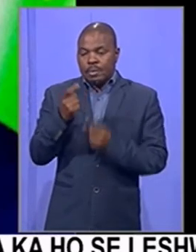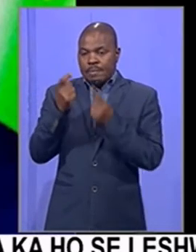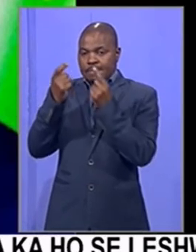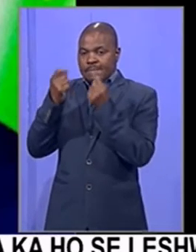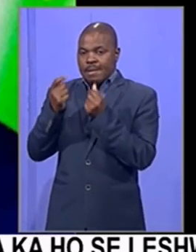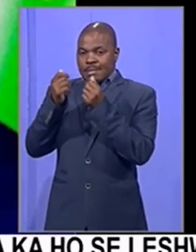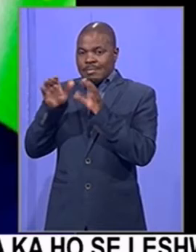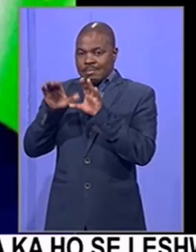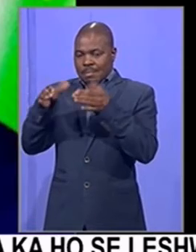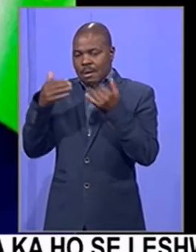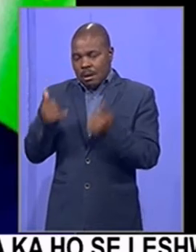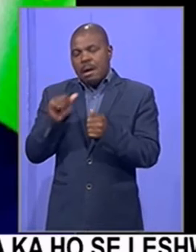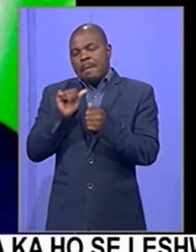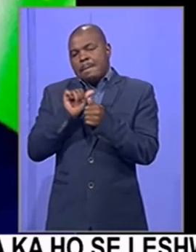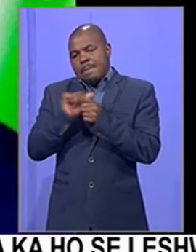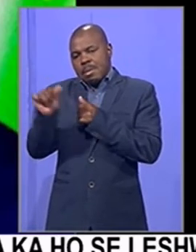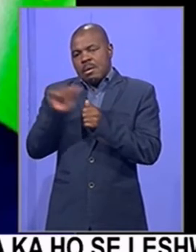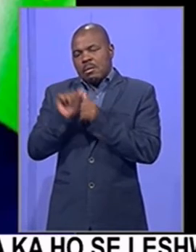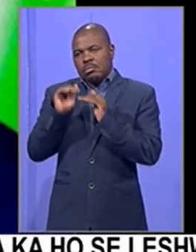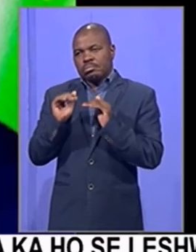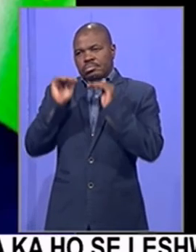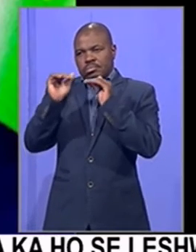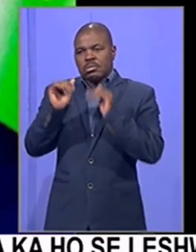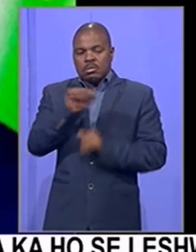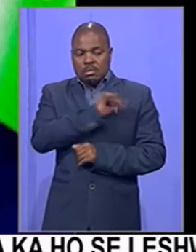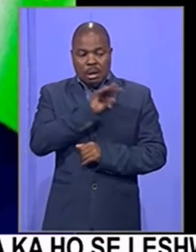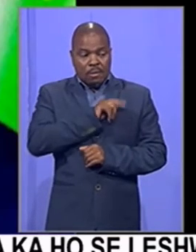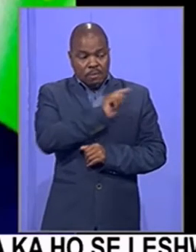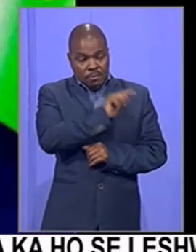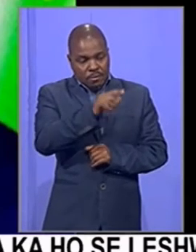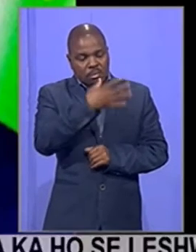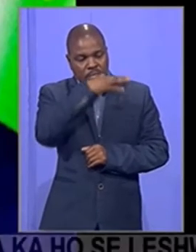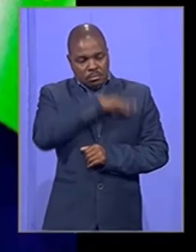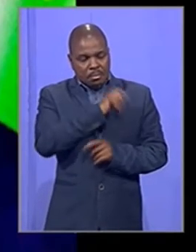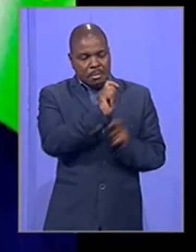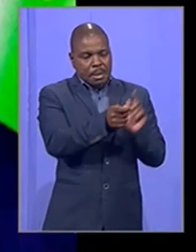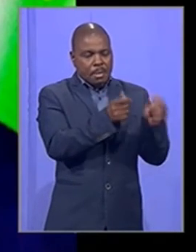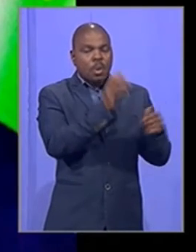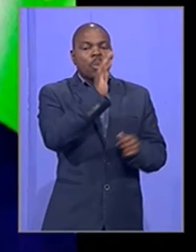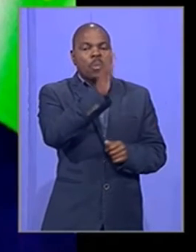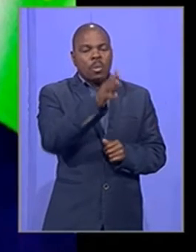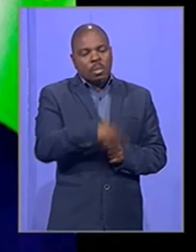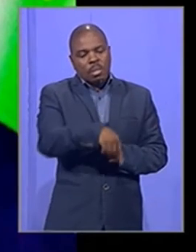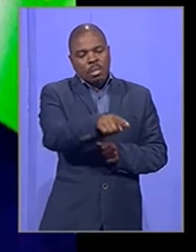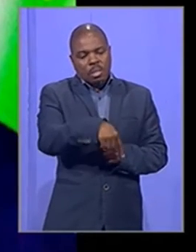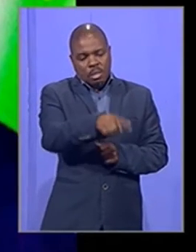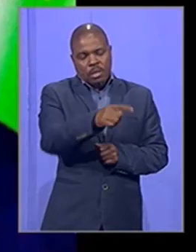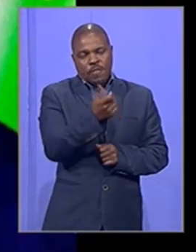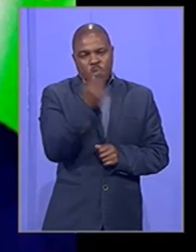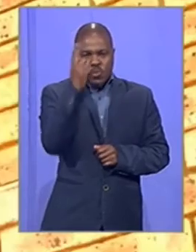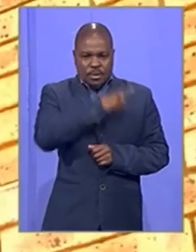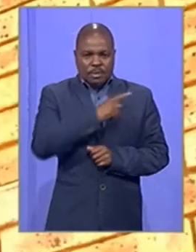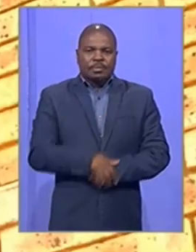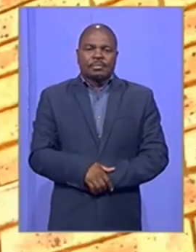matlole se tokafetse ebile re tla kgona go duela badiri ba mokgatlo meputso ya bone mo matsatsing a mmalwa a